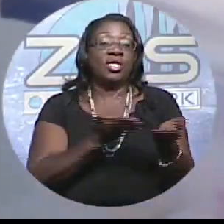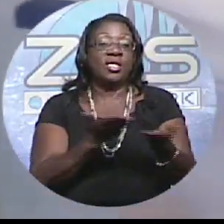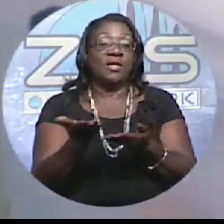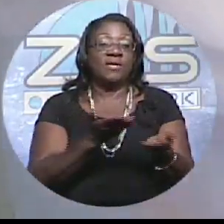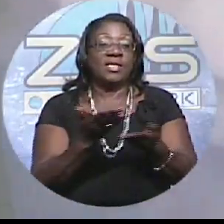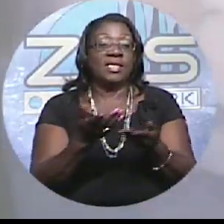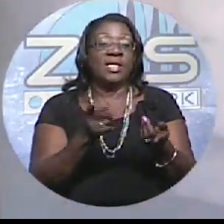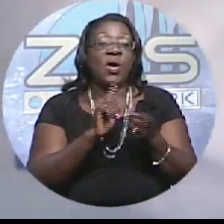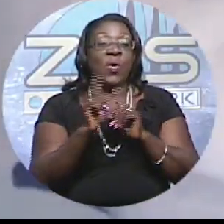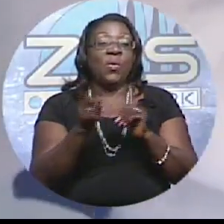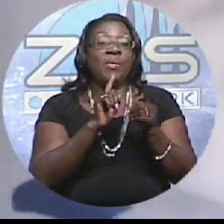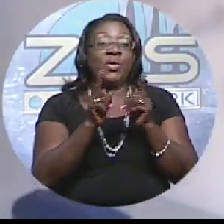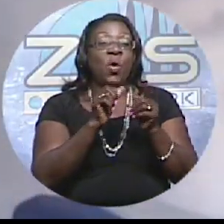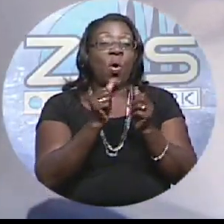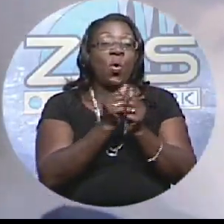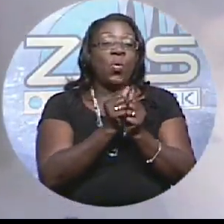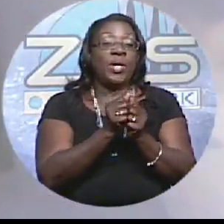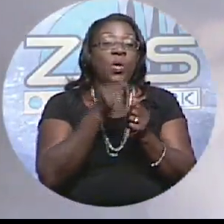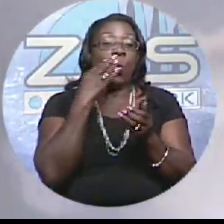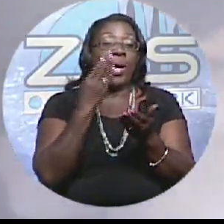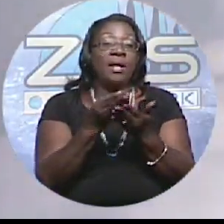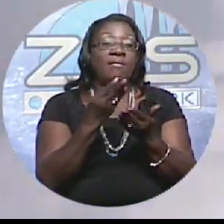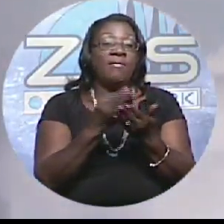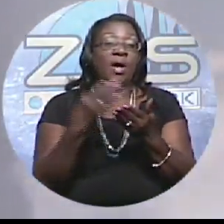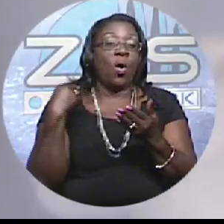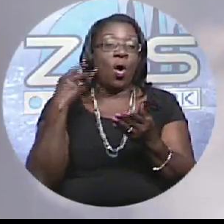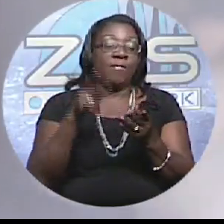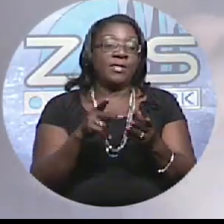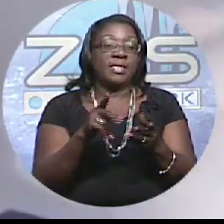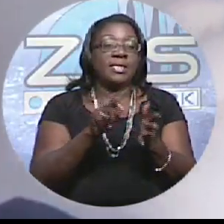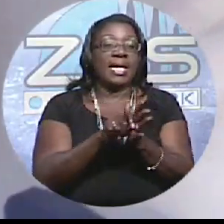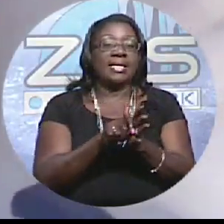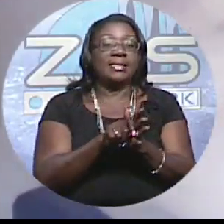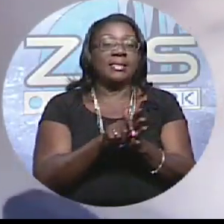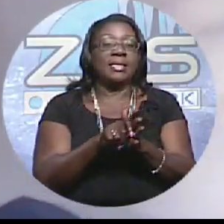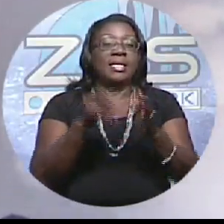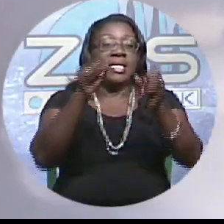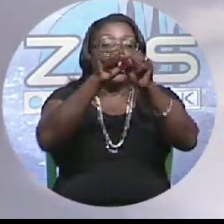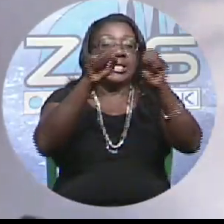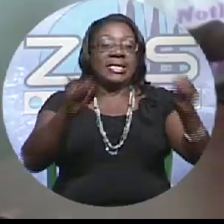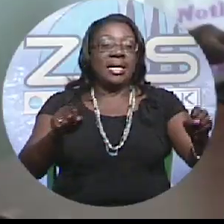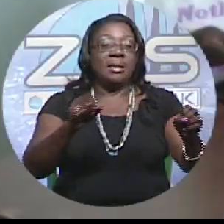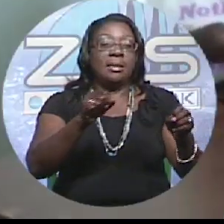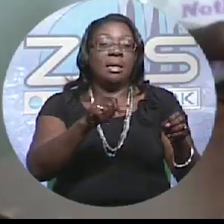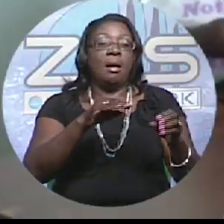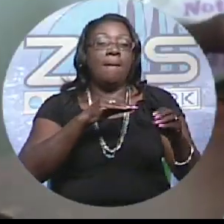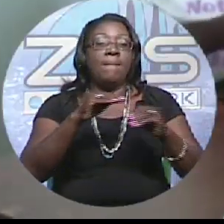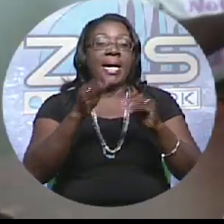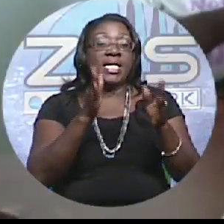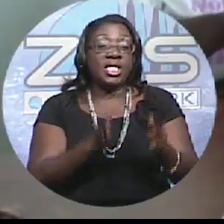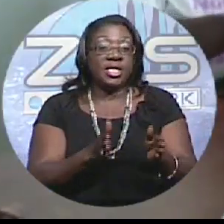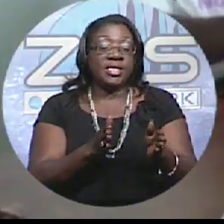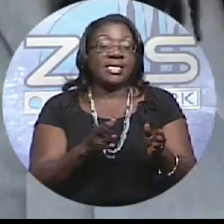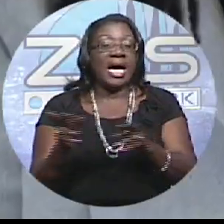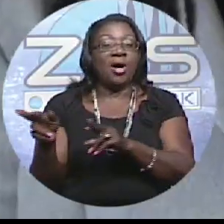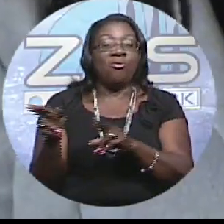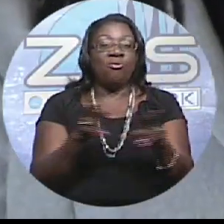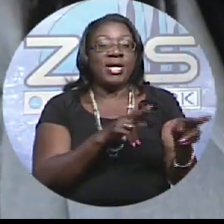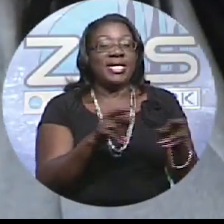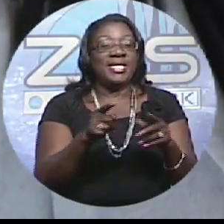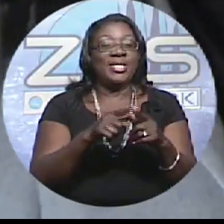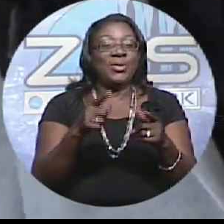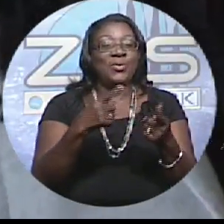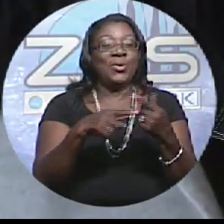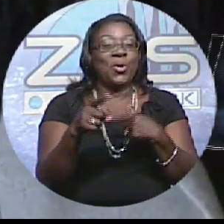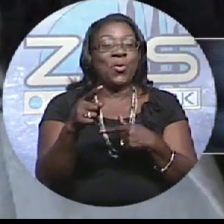with Welfare Officer Keisha Rule, who told us that shelter managers have been prepped and supplies are ready to go. Well,